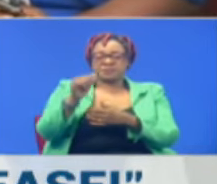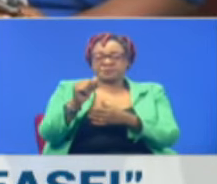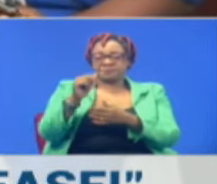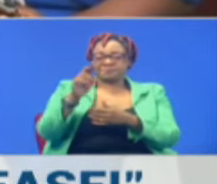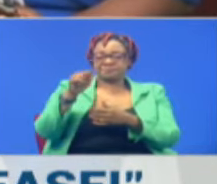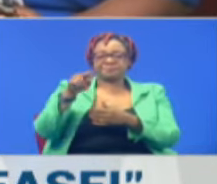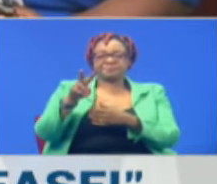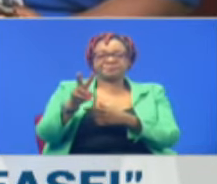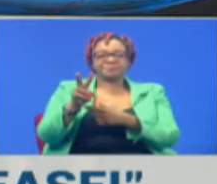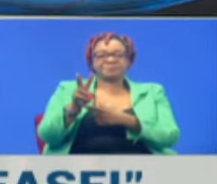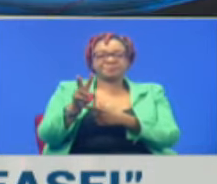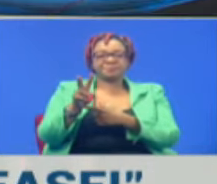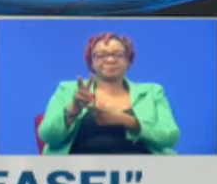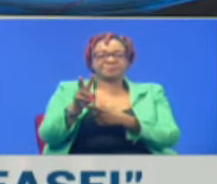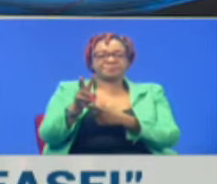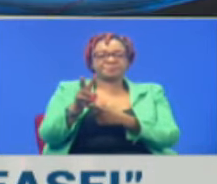NTV.